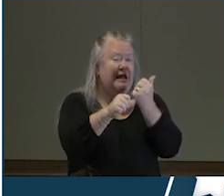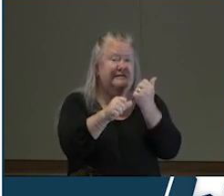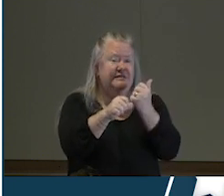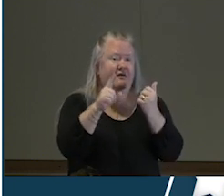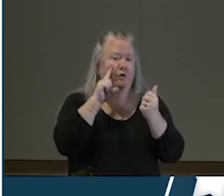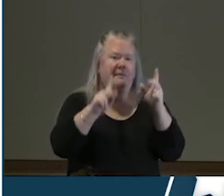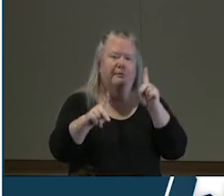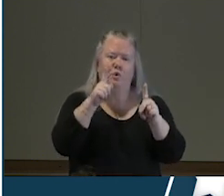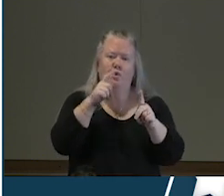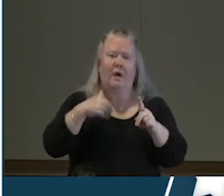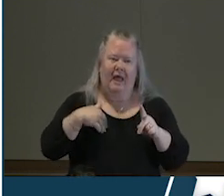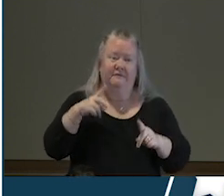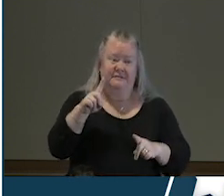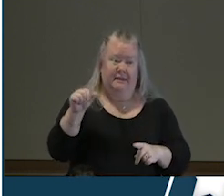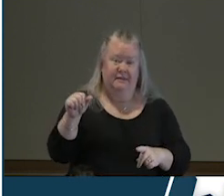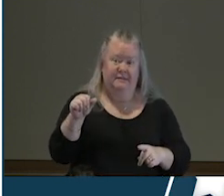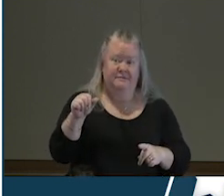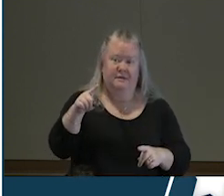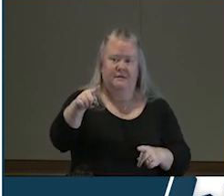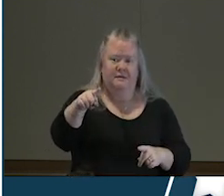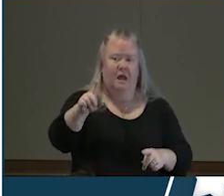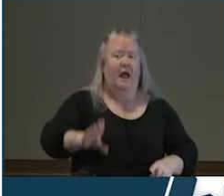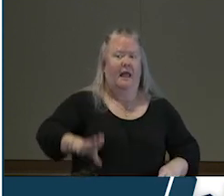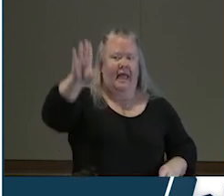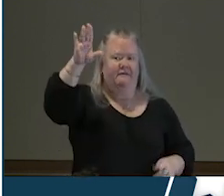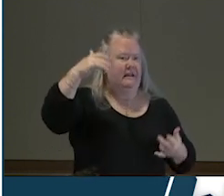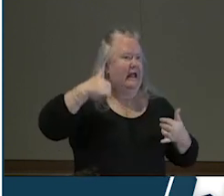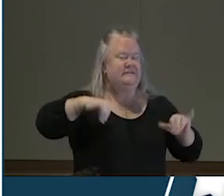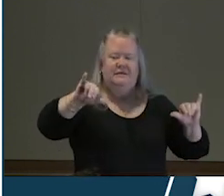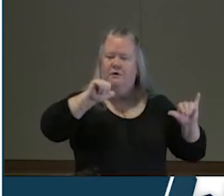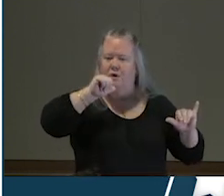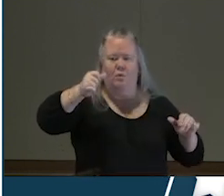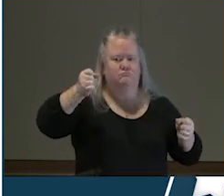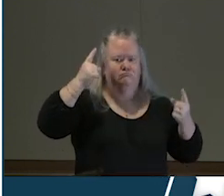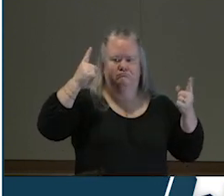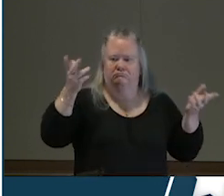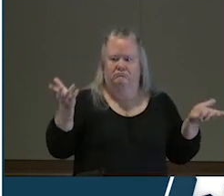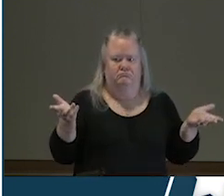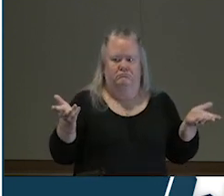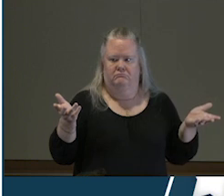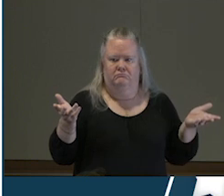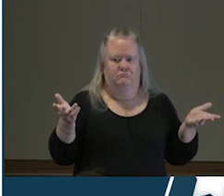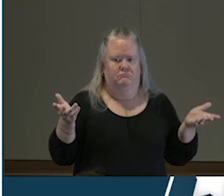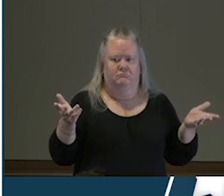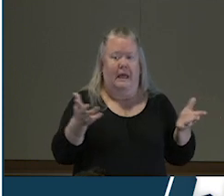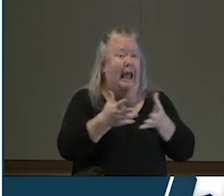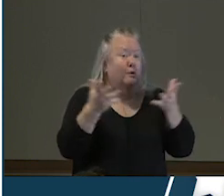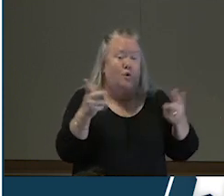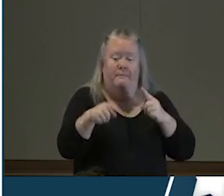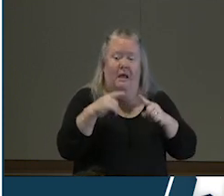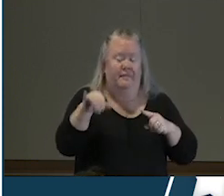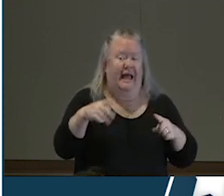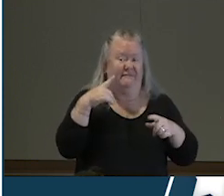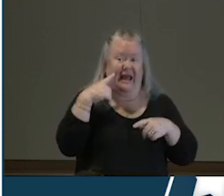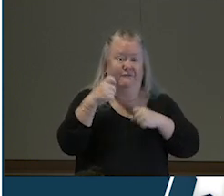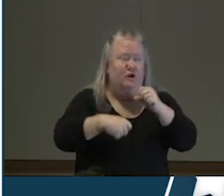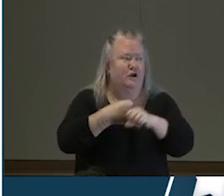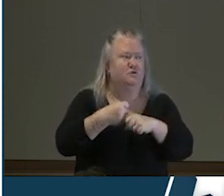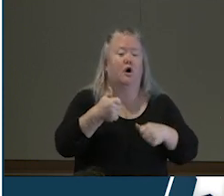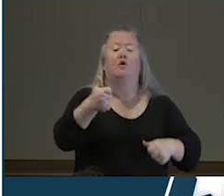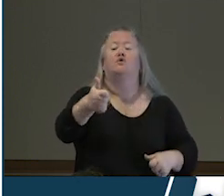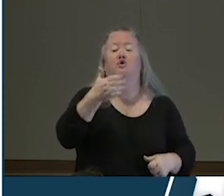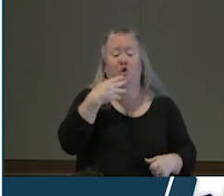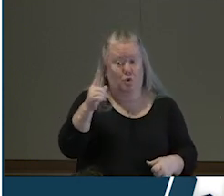persons with disabilities? Okay. I have it, and I still don't know So much about it. great. I've had it for years.